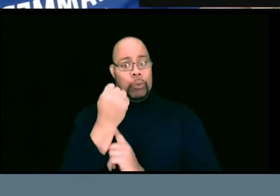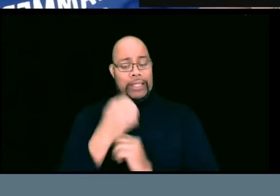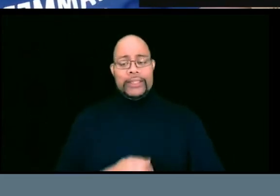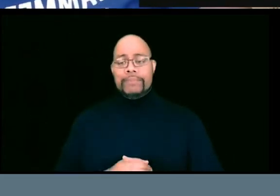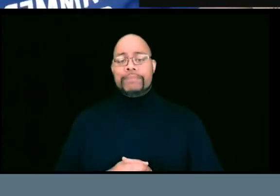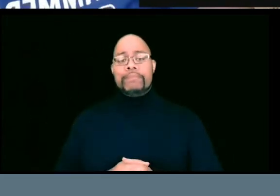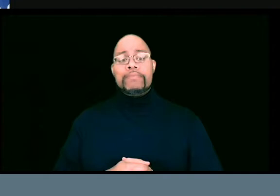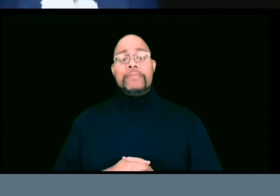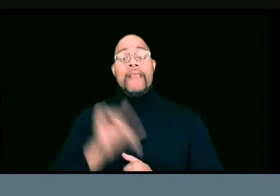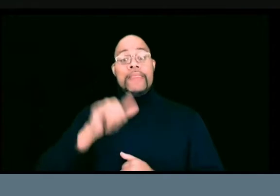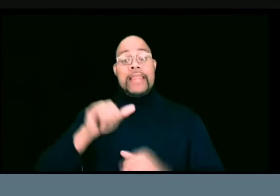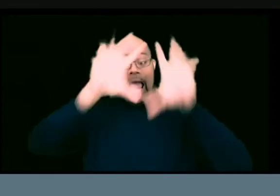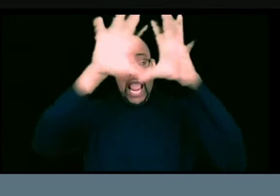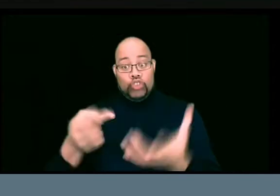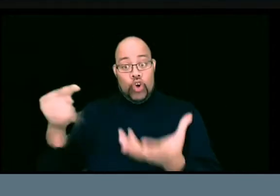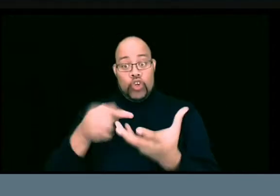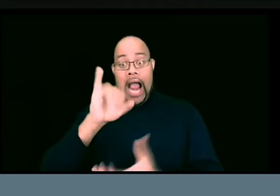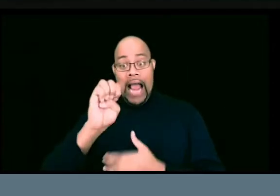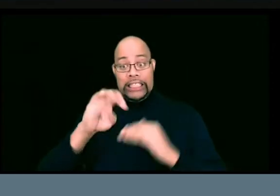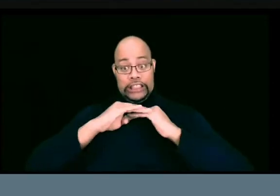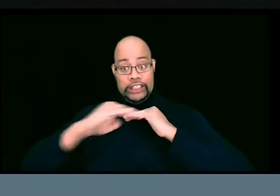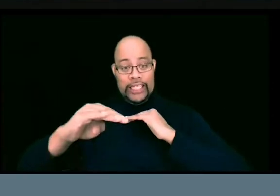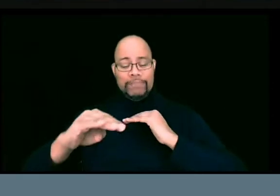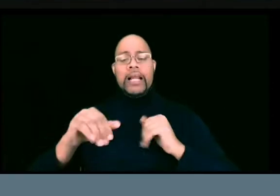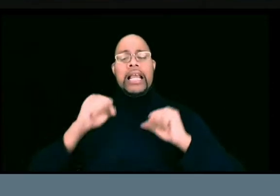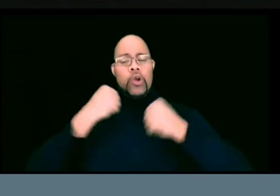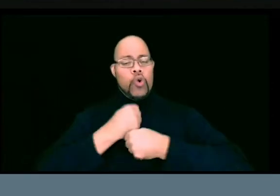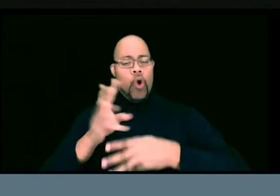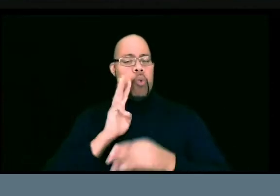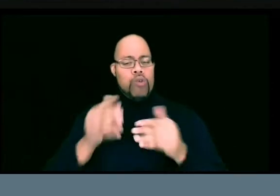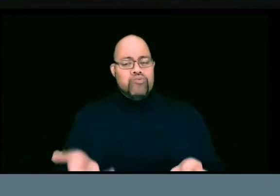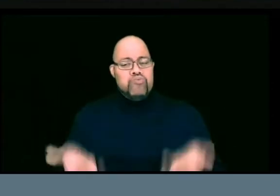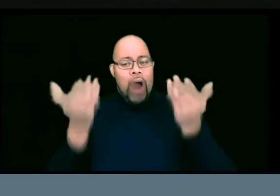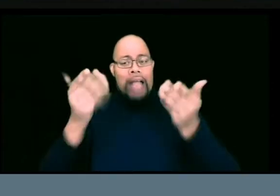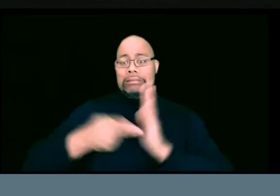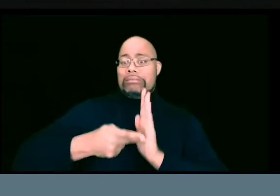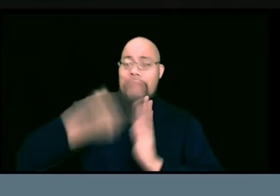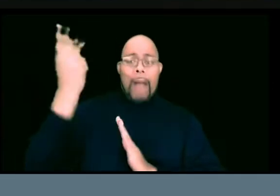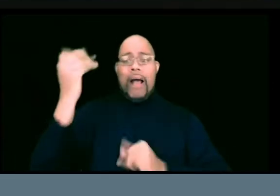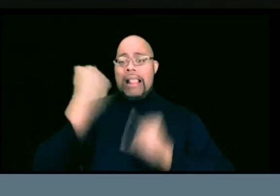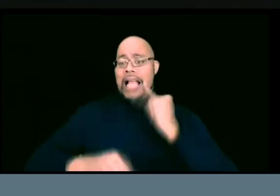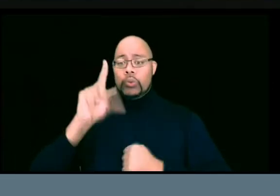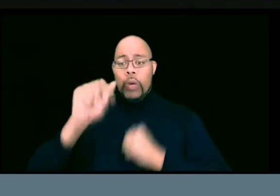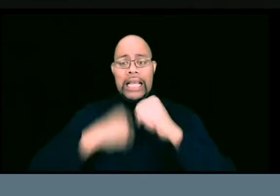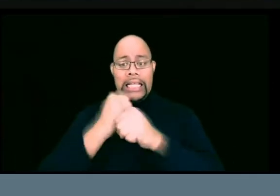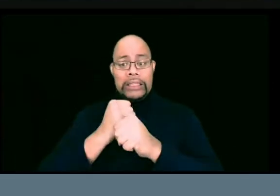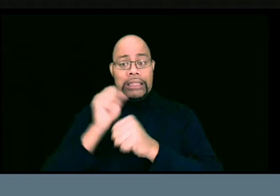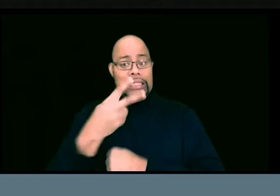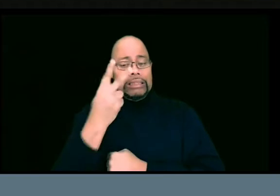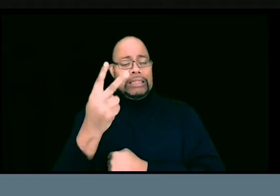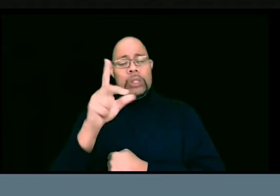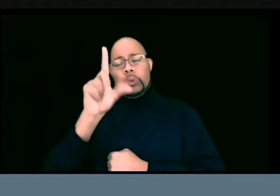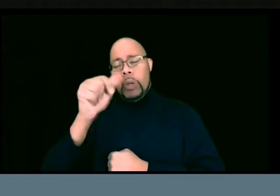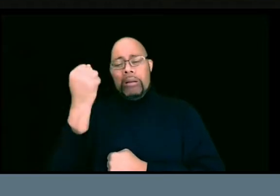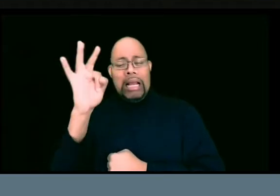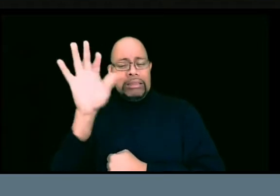us to our current state. As it stands, Antarctica ice sheets contribute to sea level rise has nearly doubled within the last